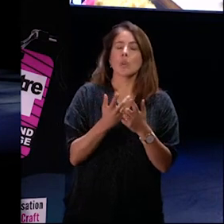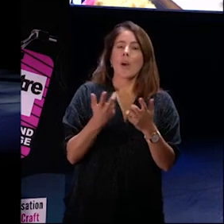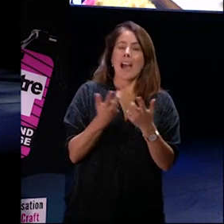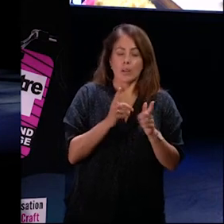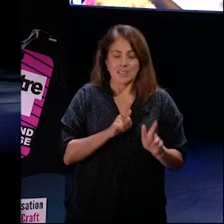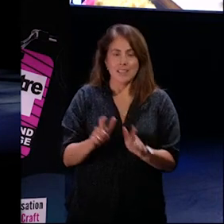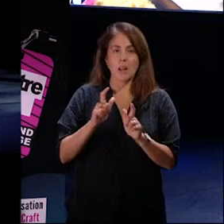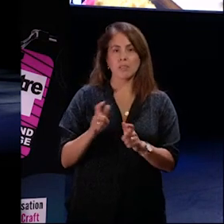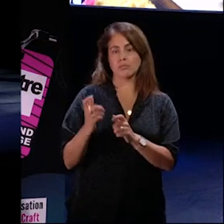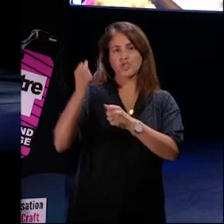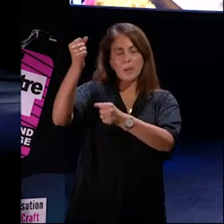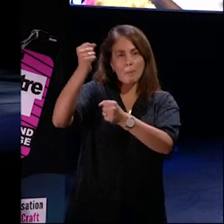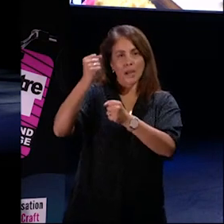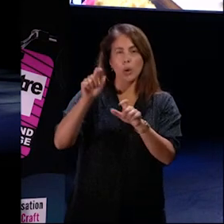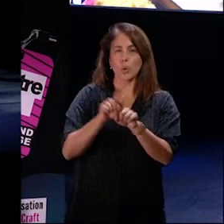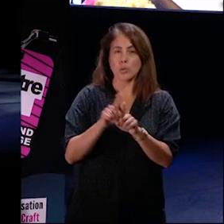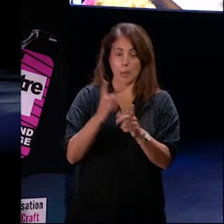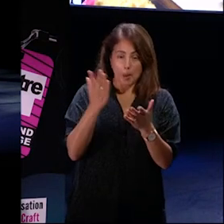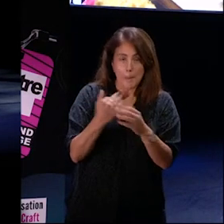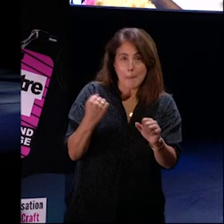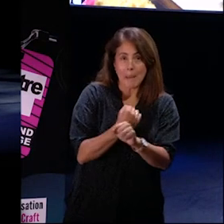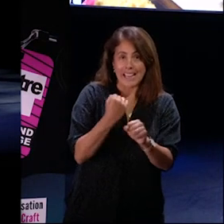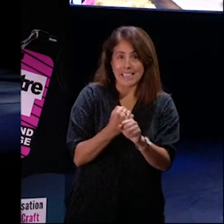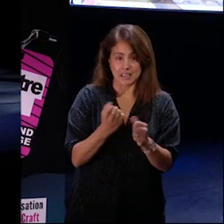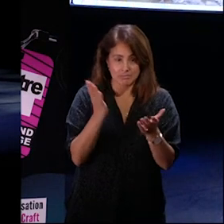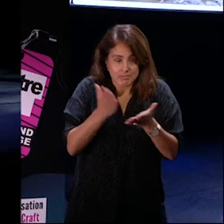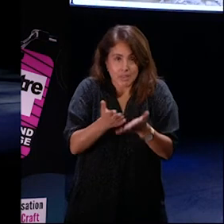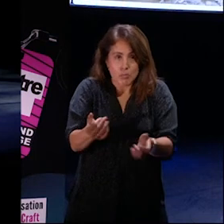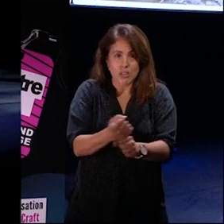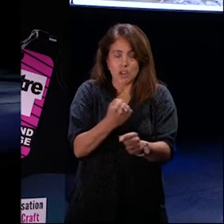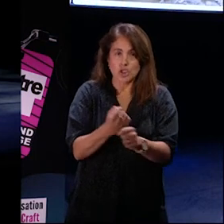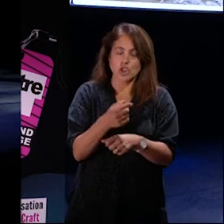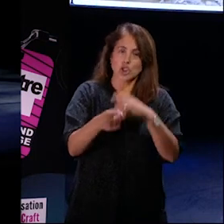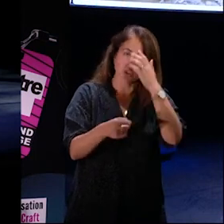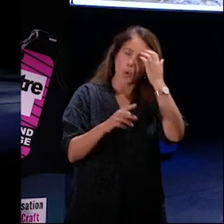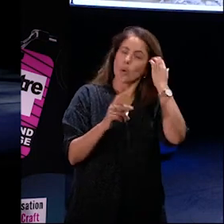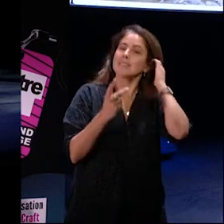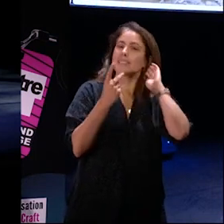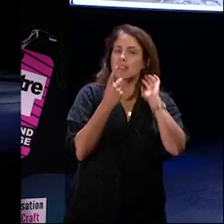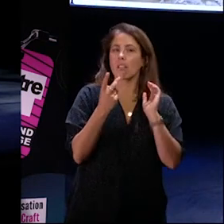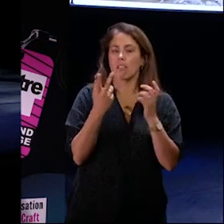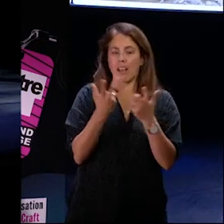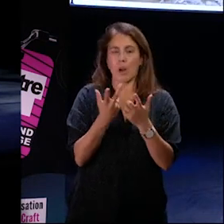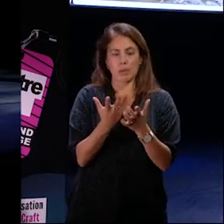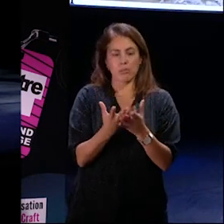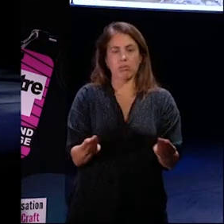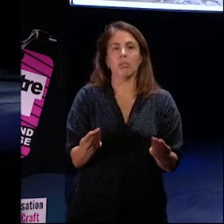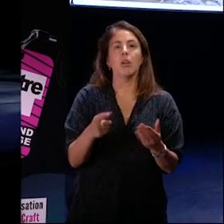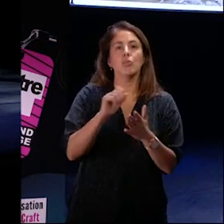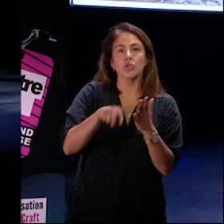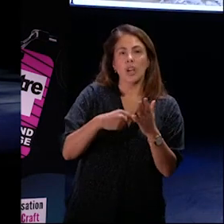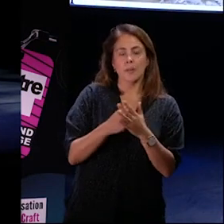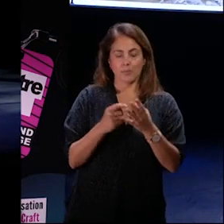sustainability champion, through to the making of a physical production and then the disposal or second life of the project. Baseline